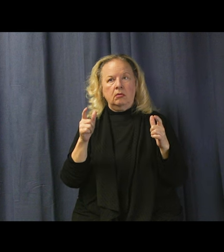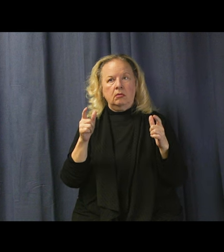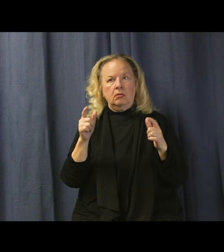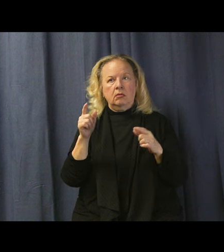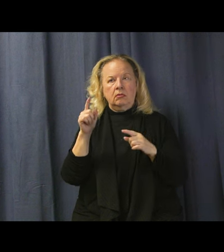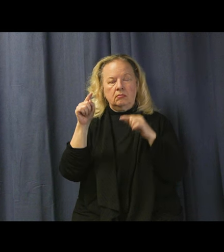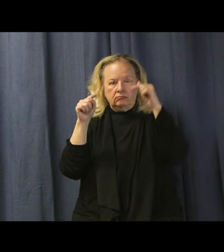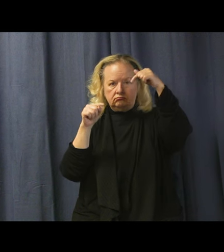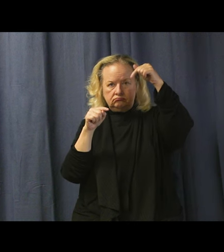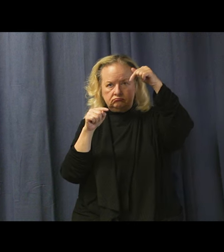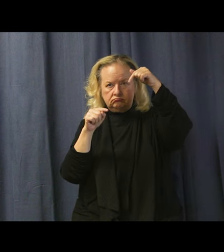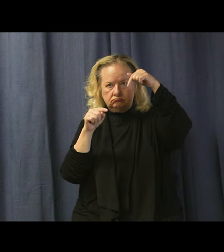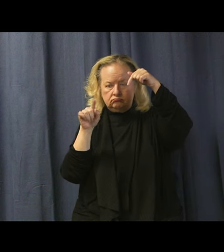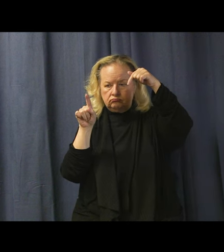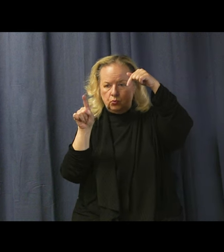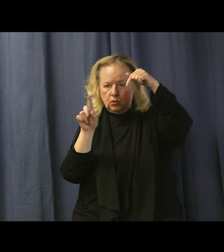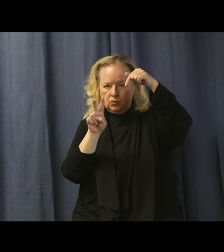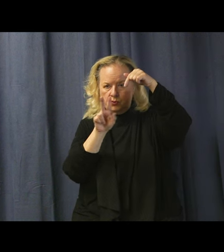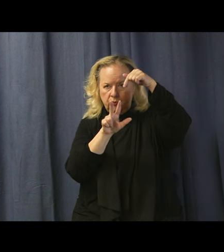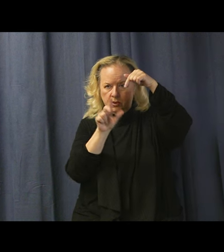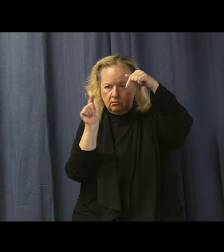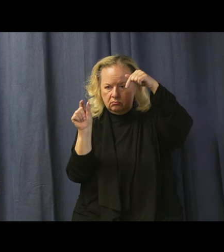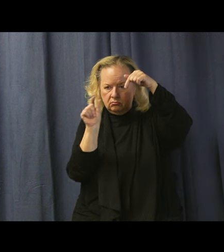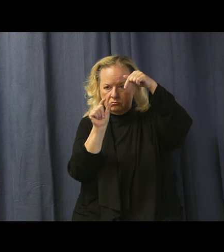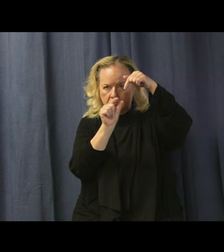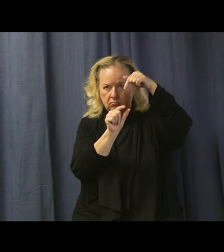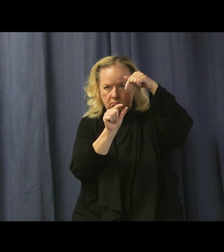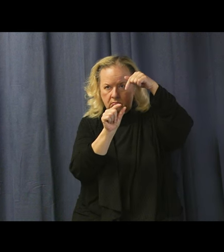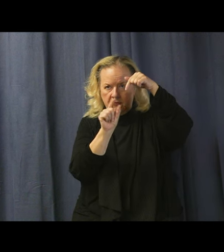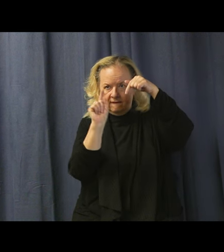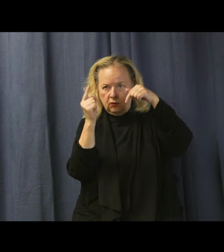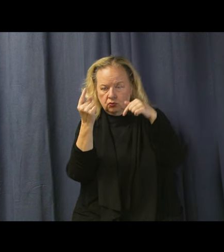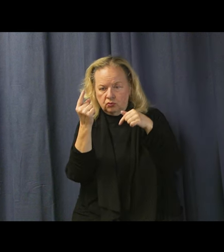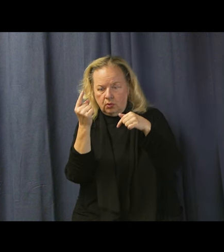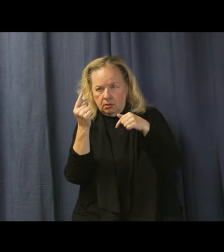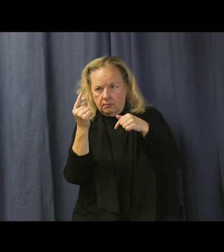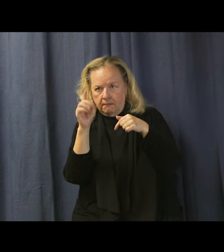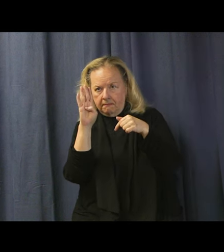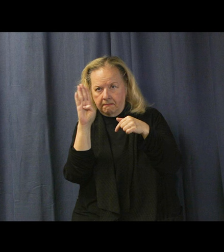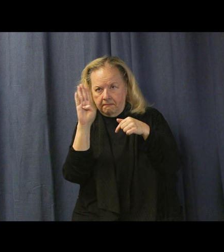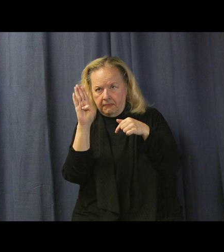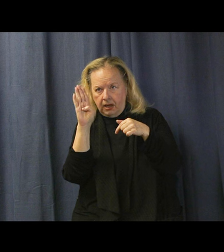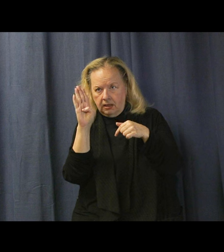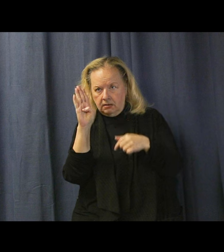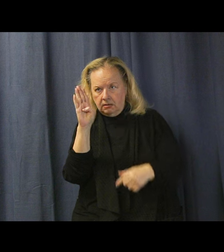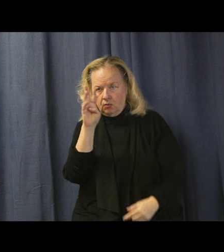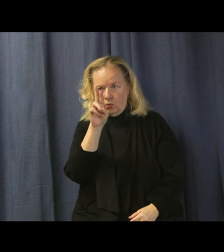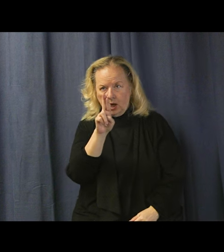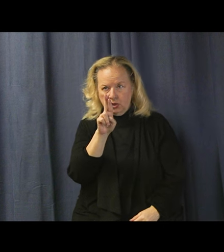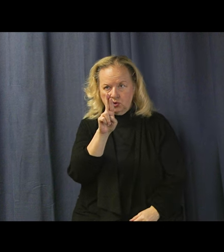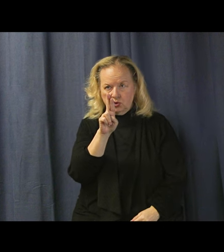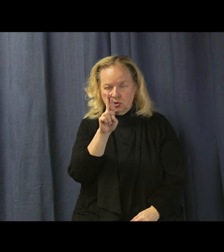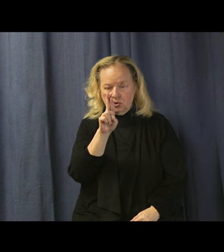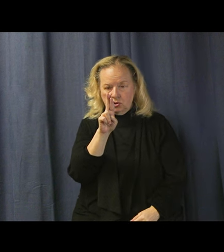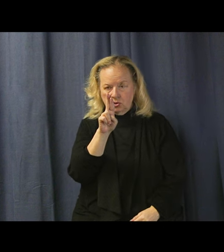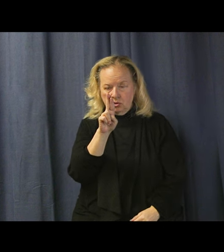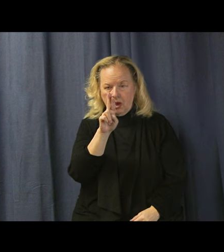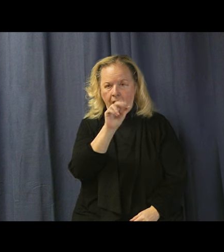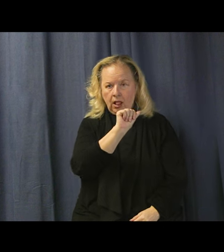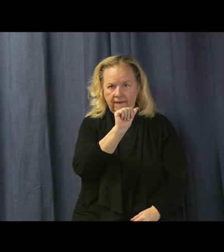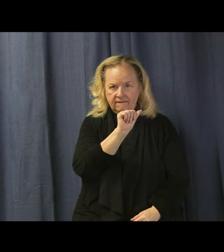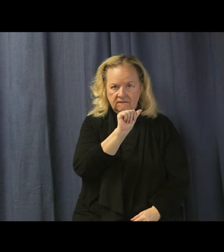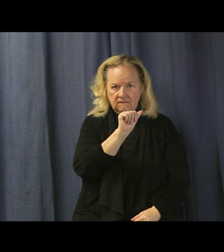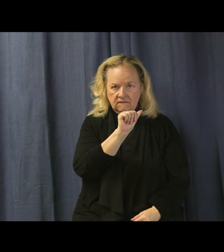the top, those first three letters are the, what's the first letter? Beit, Resh,